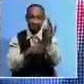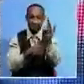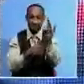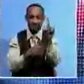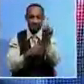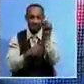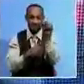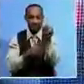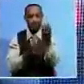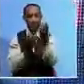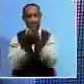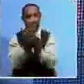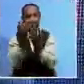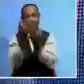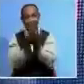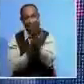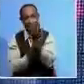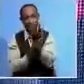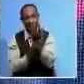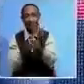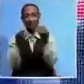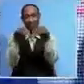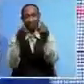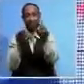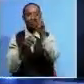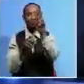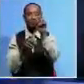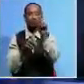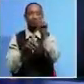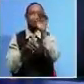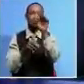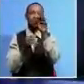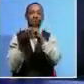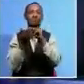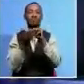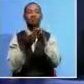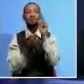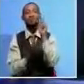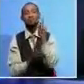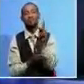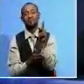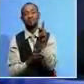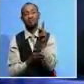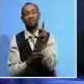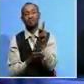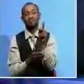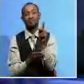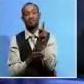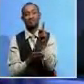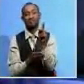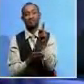items auctioned at 2.5 million kwacha. UPND founder Let Anderson Mazuka's scarf was also